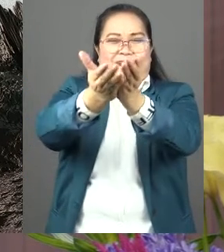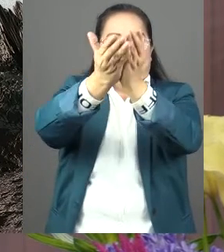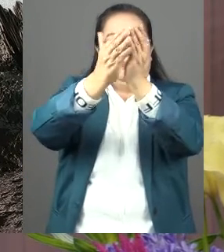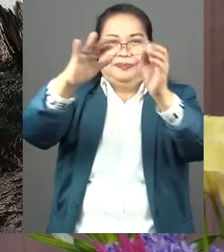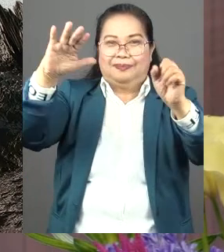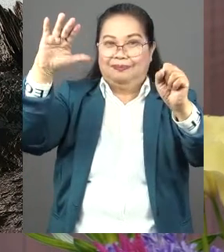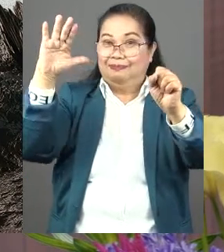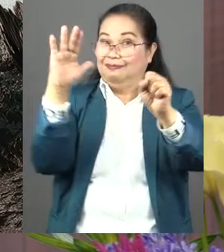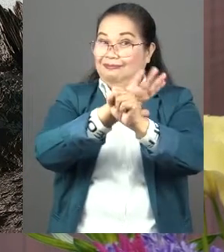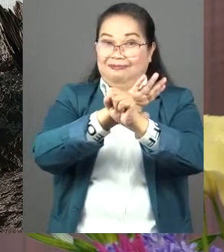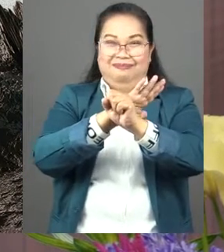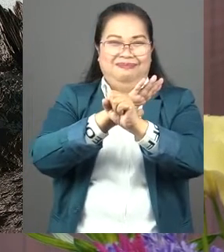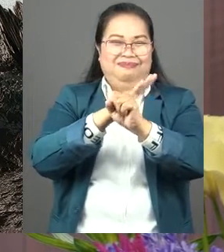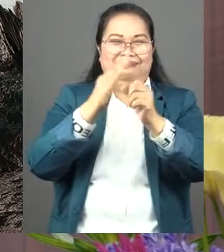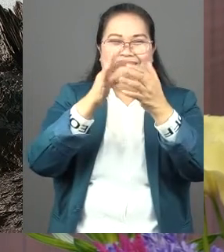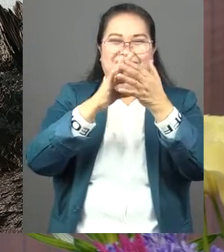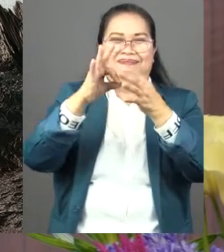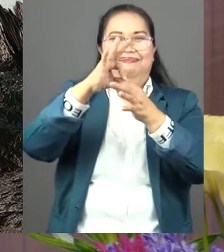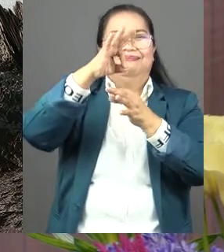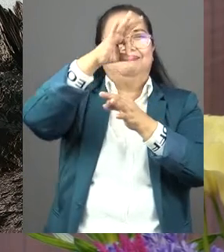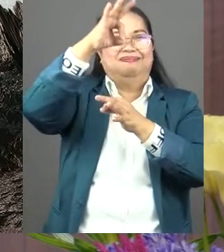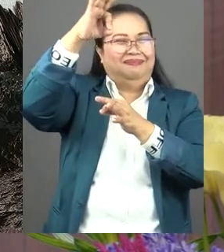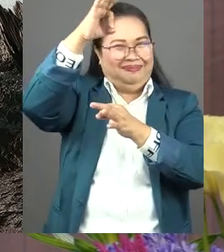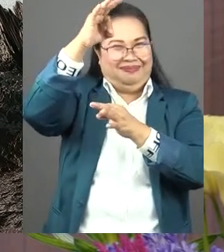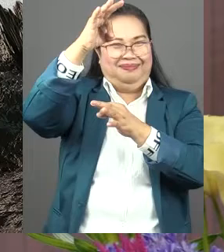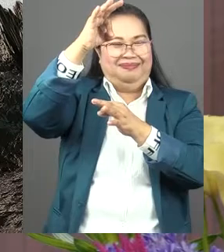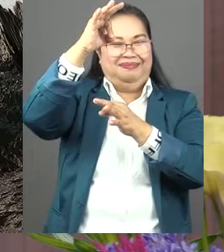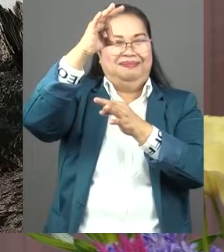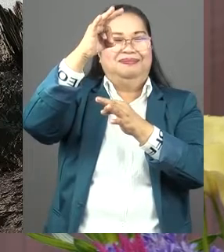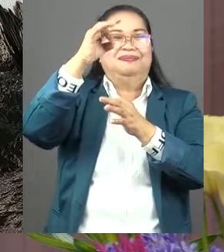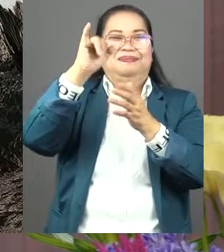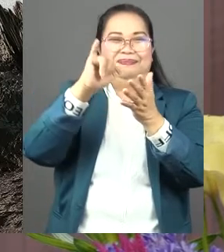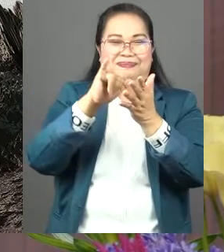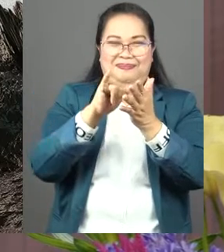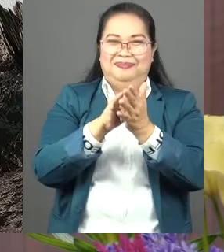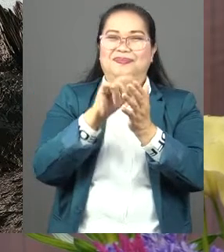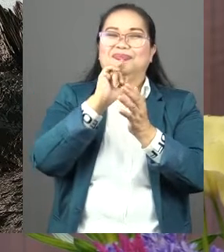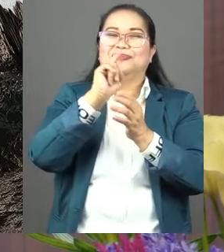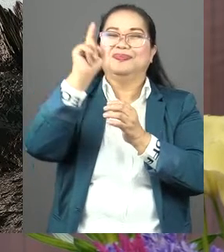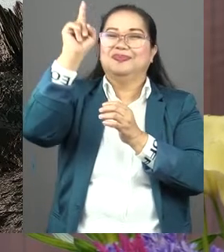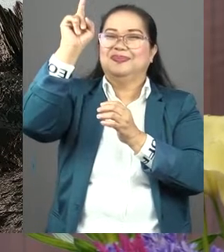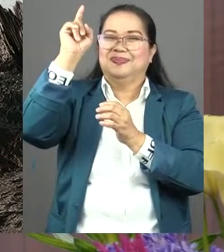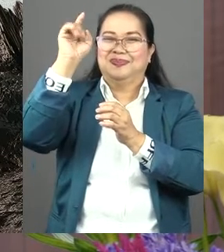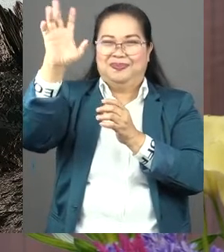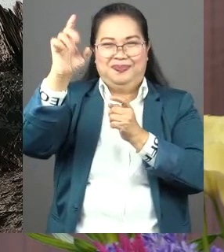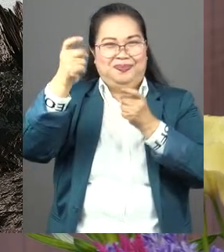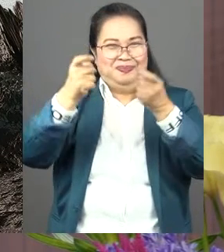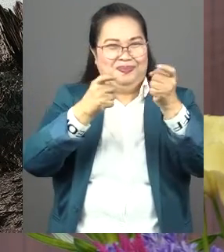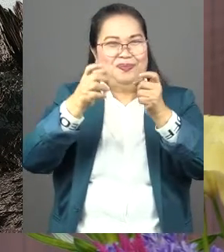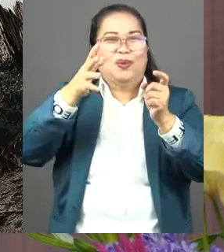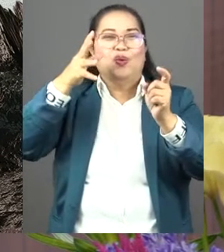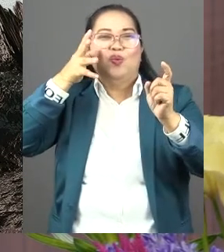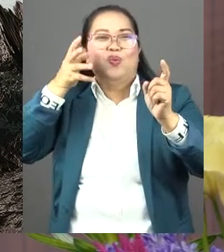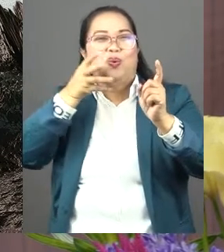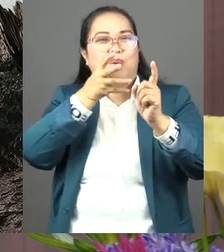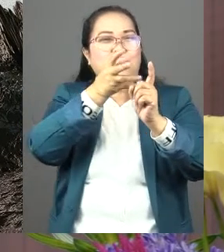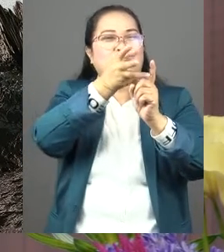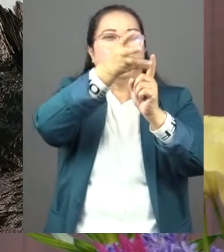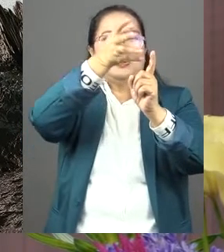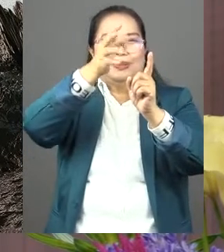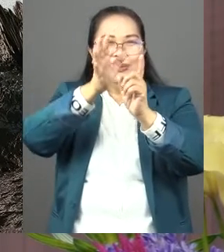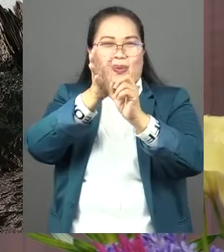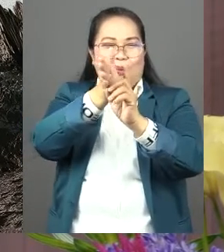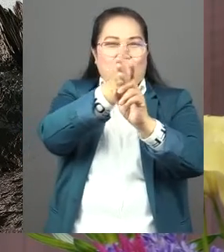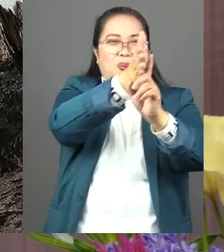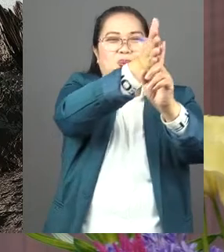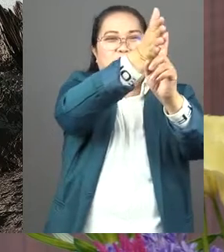filled by the Spirit. When we're filled with the Spirit, he actually drives our life and moves us, just like the men who wrote